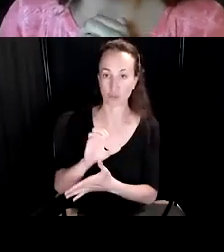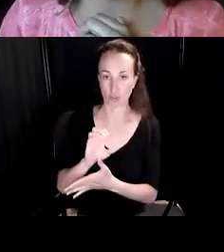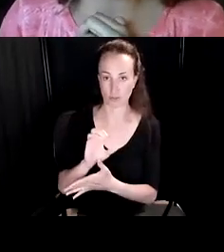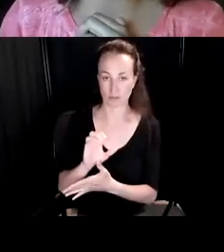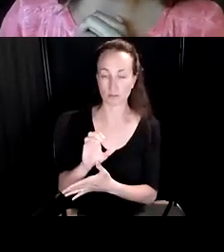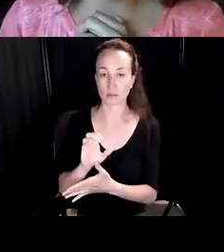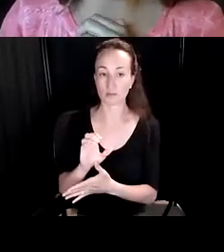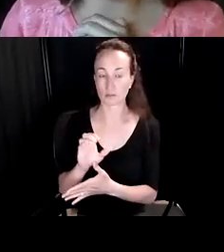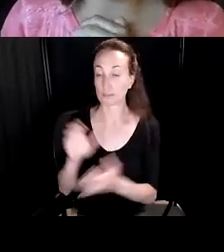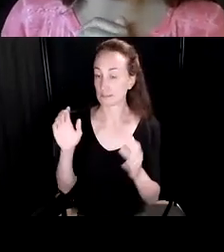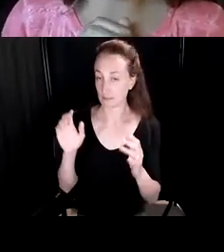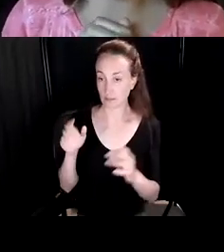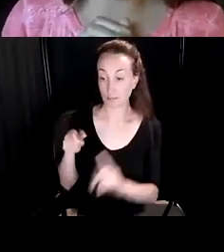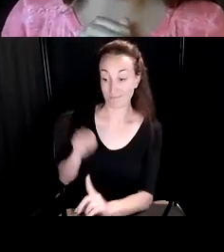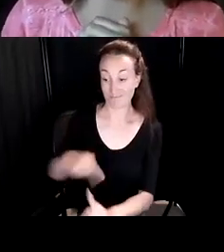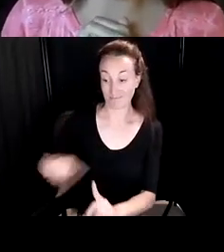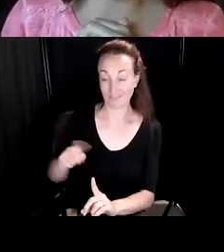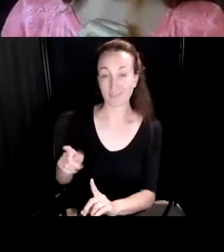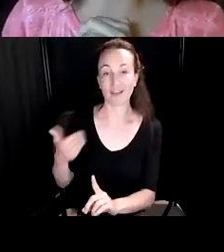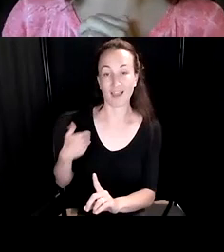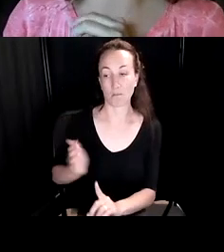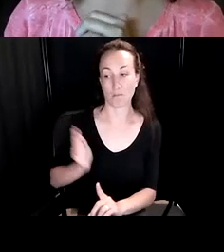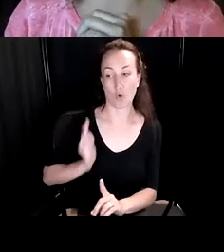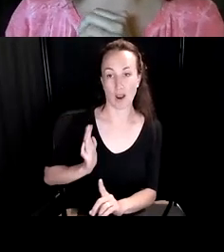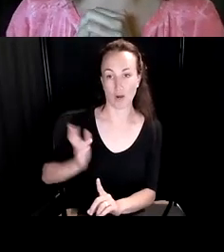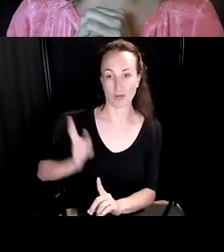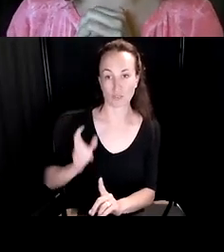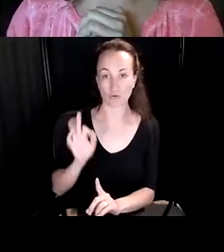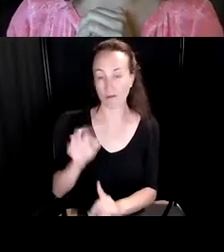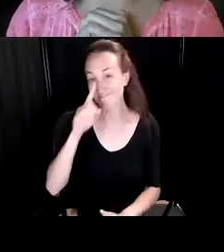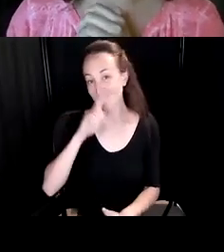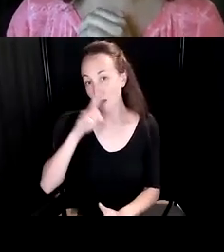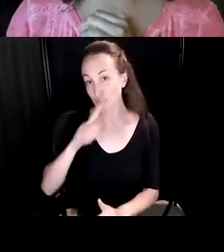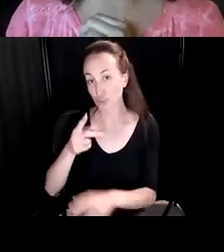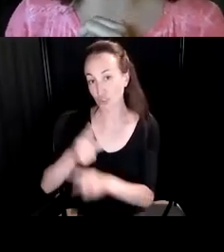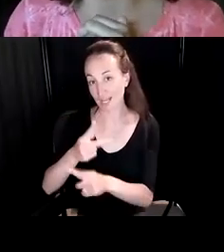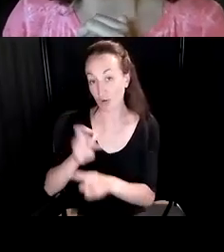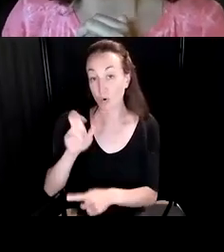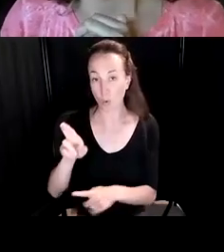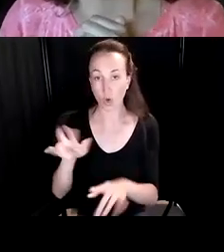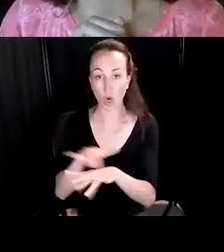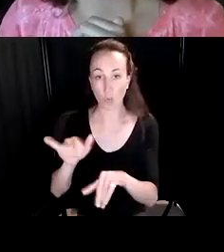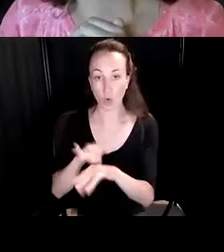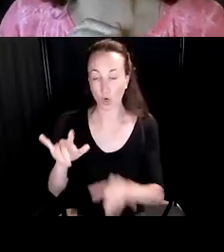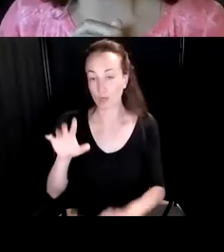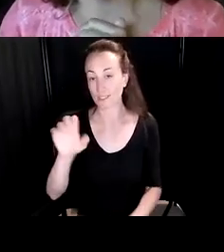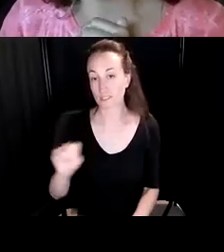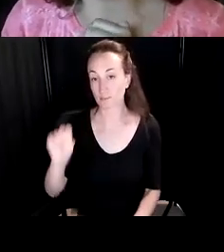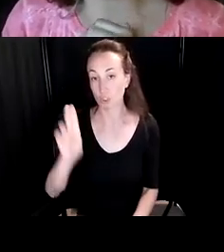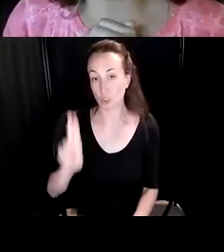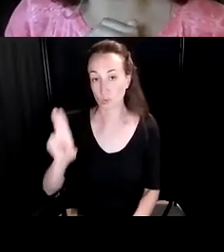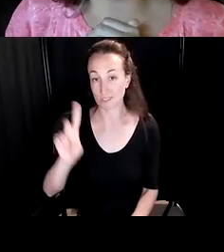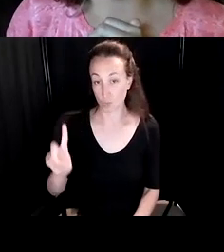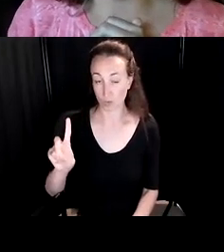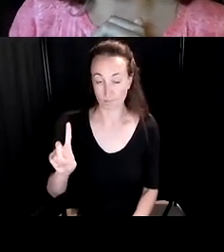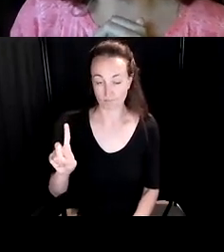had a prior history of foster care system involvement and or co-occurring substance use disorder. So we were